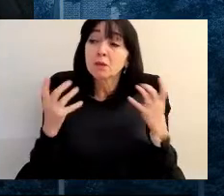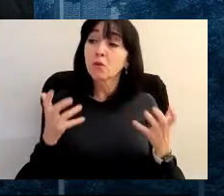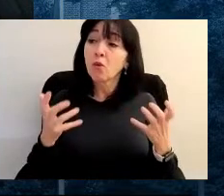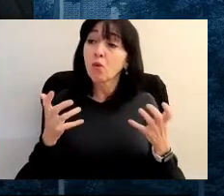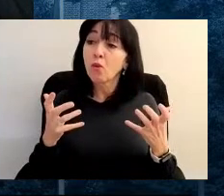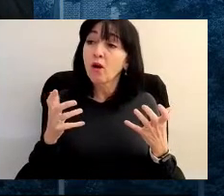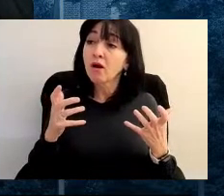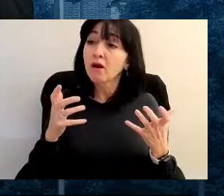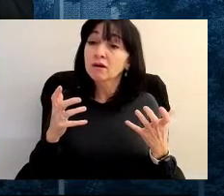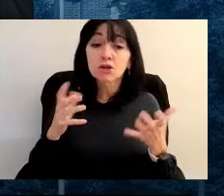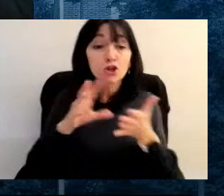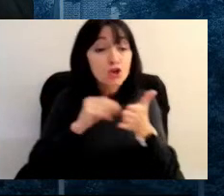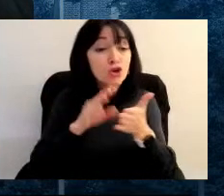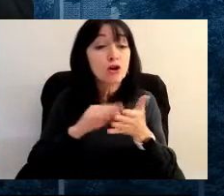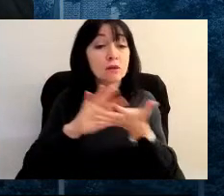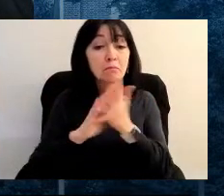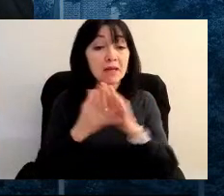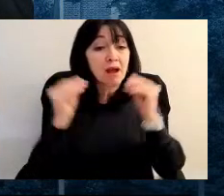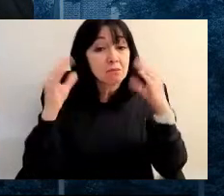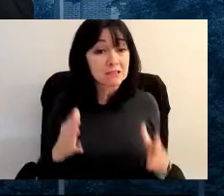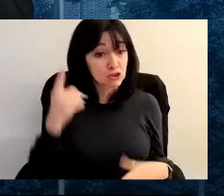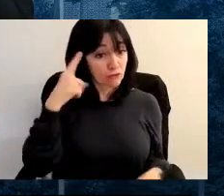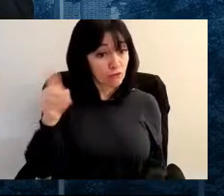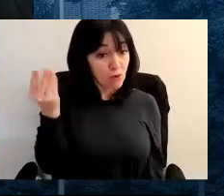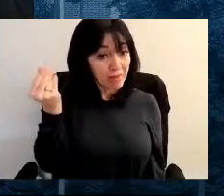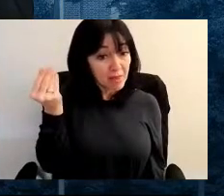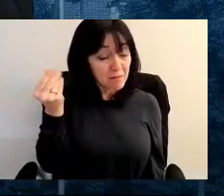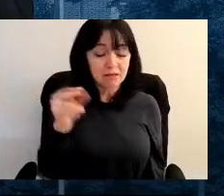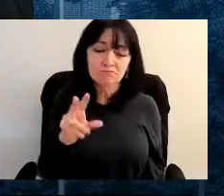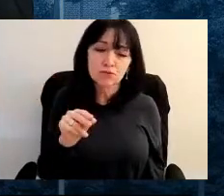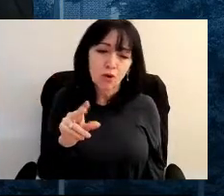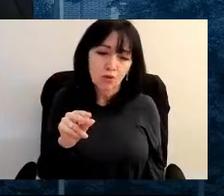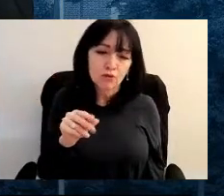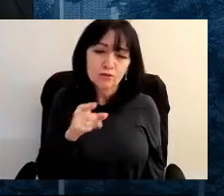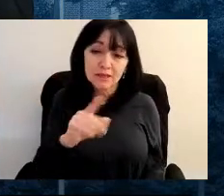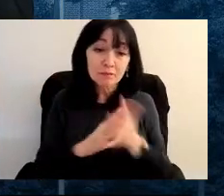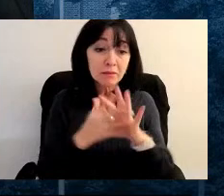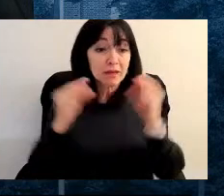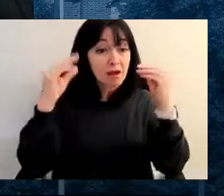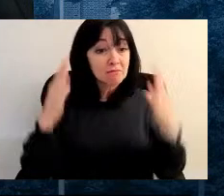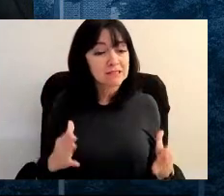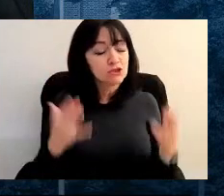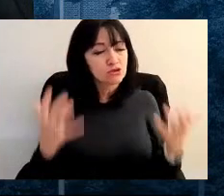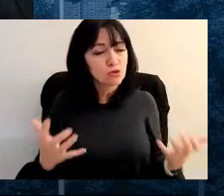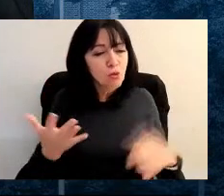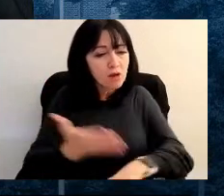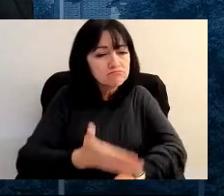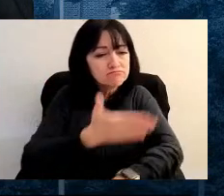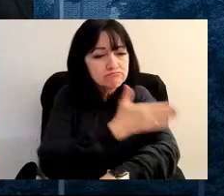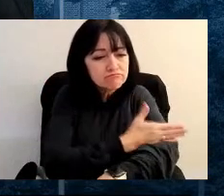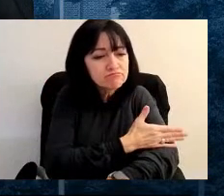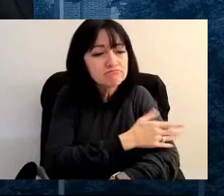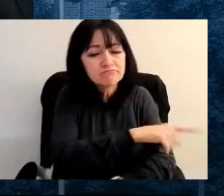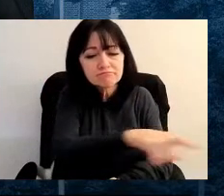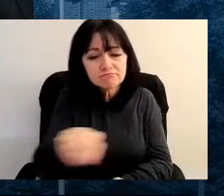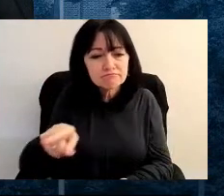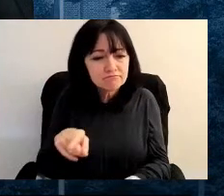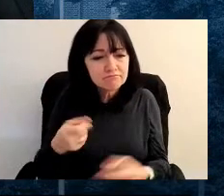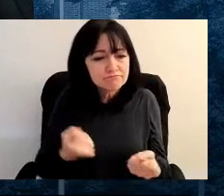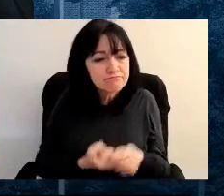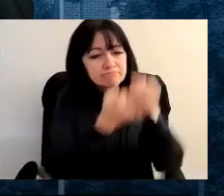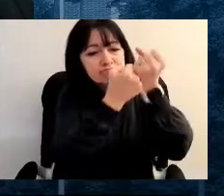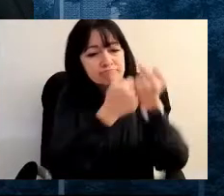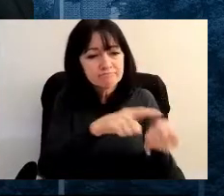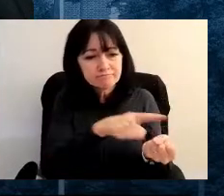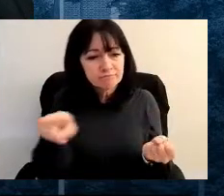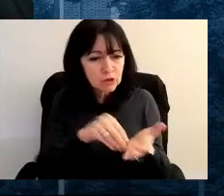make a difference. But your ability to make that difference in the lives of your students is seriously impaired when